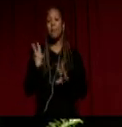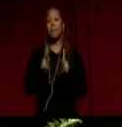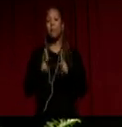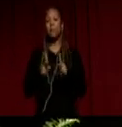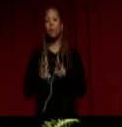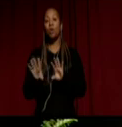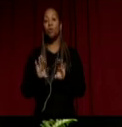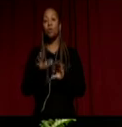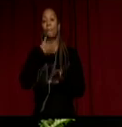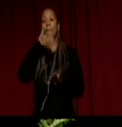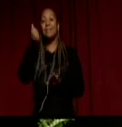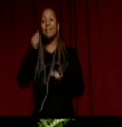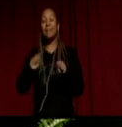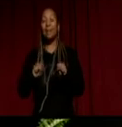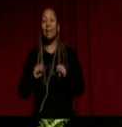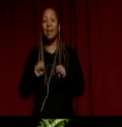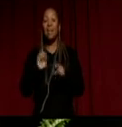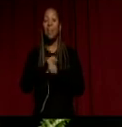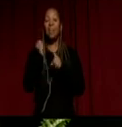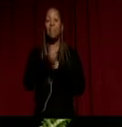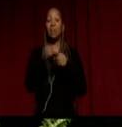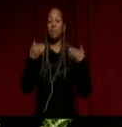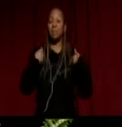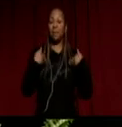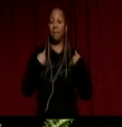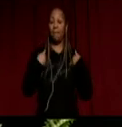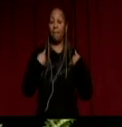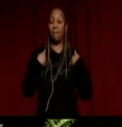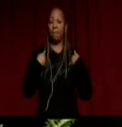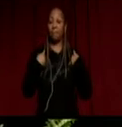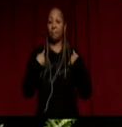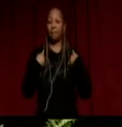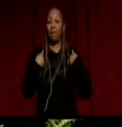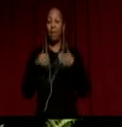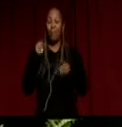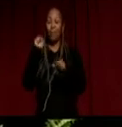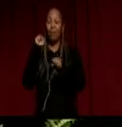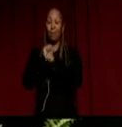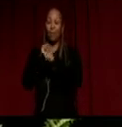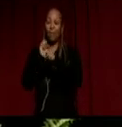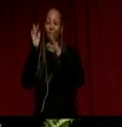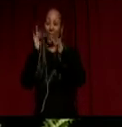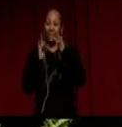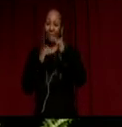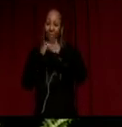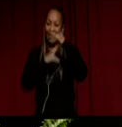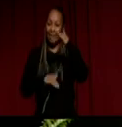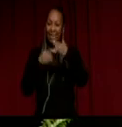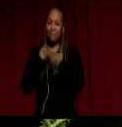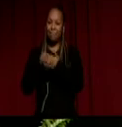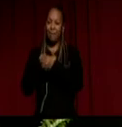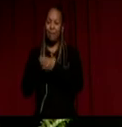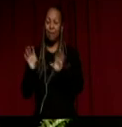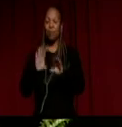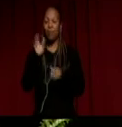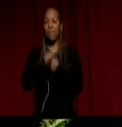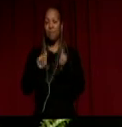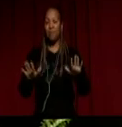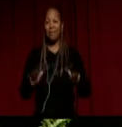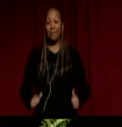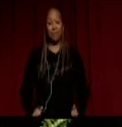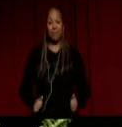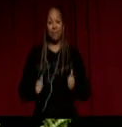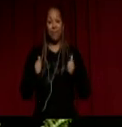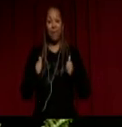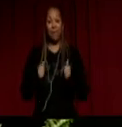the best they can in the environments they have. They're working lower wage jobs. They're trying to do everything they can do to